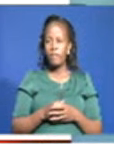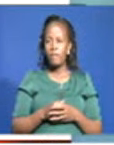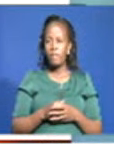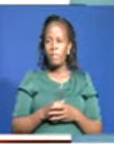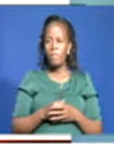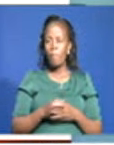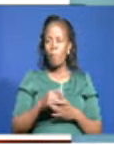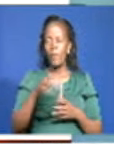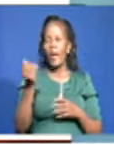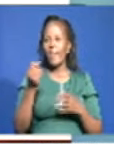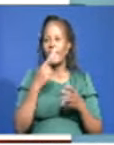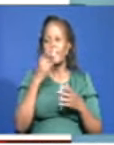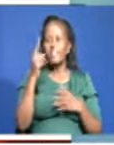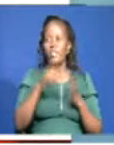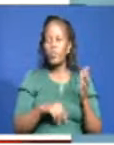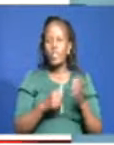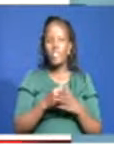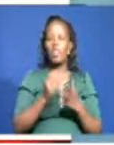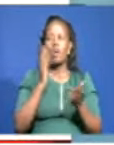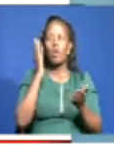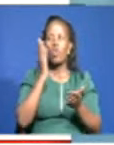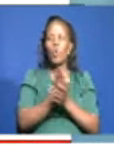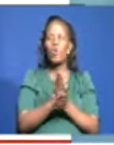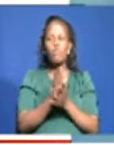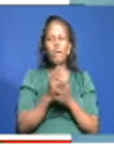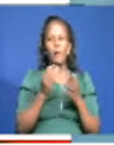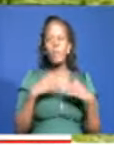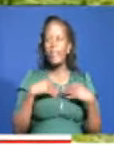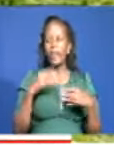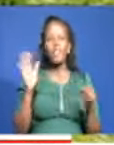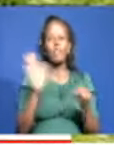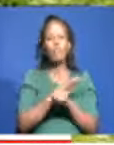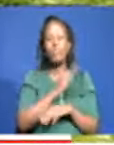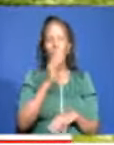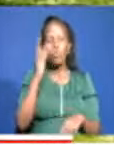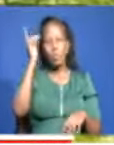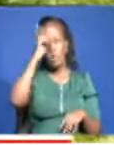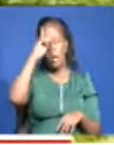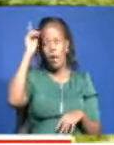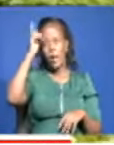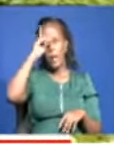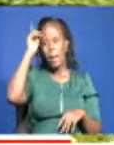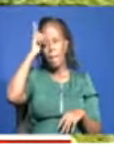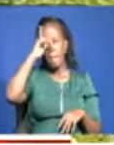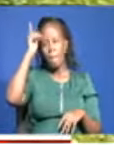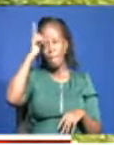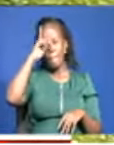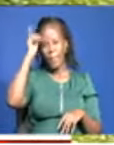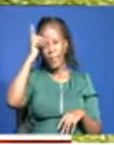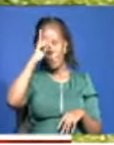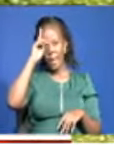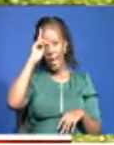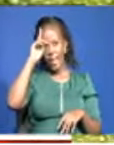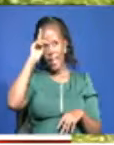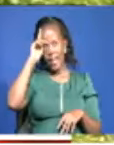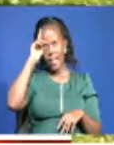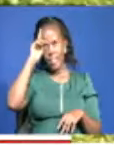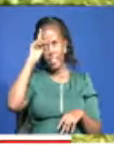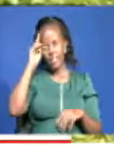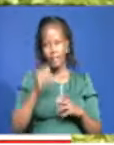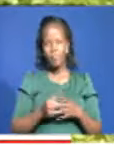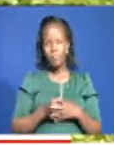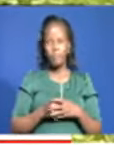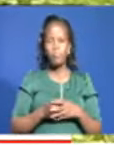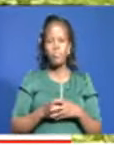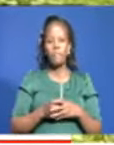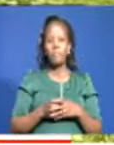Librian 1, unverified and total propaganda. 2%, 2%, cut the sim. Don't like disturb